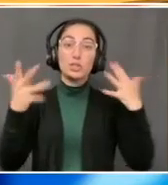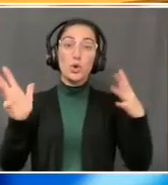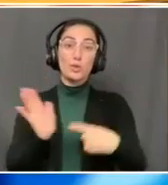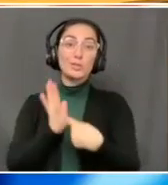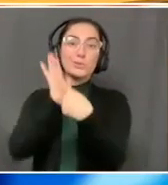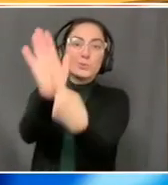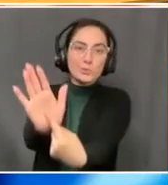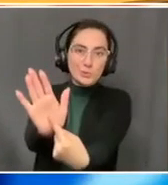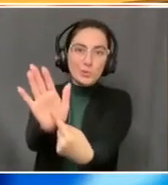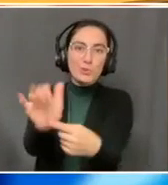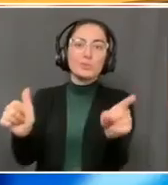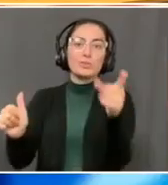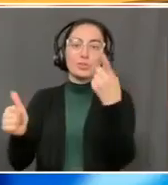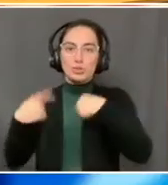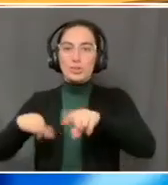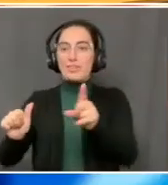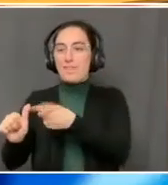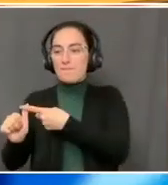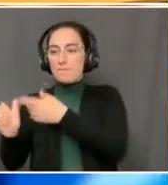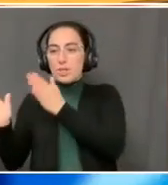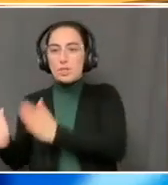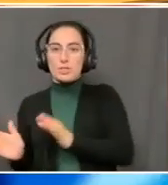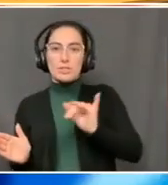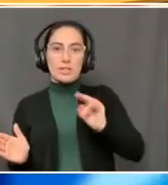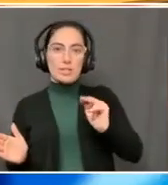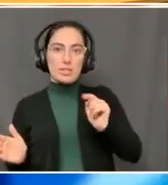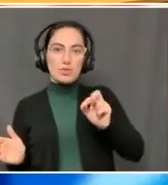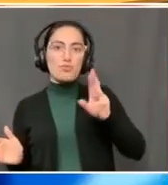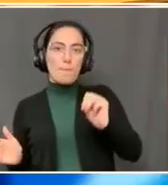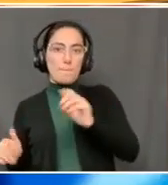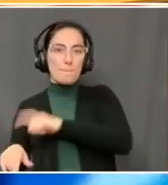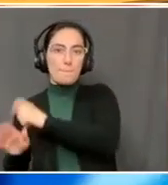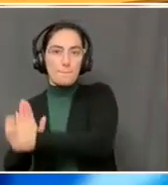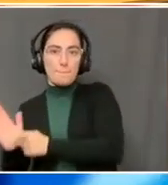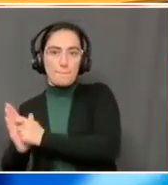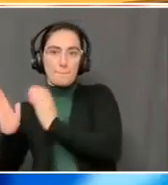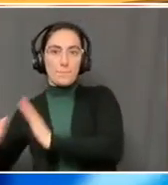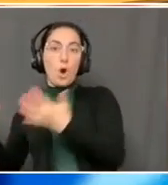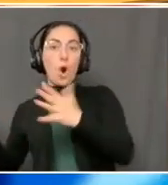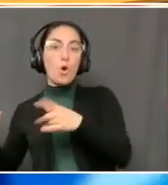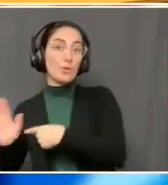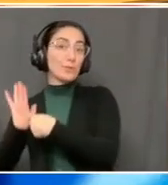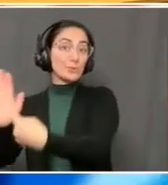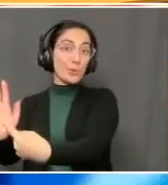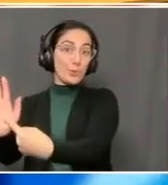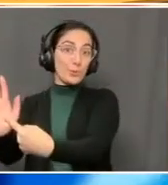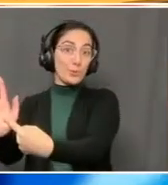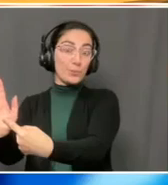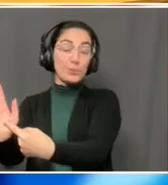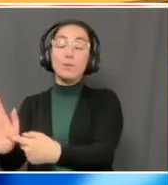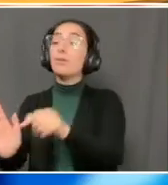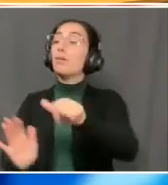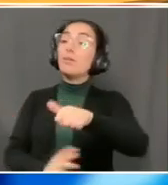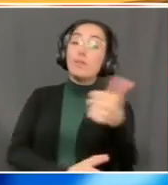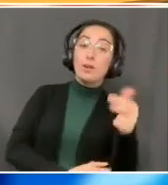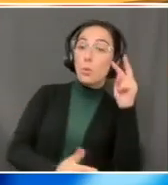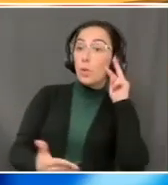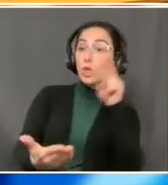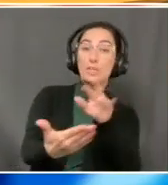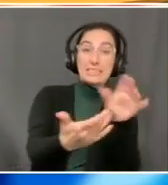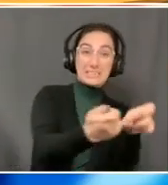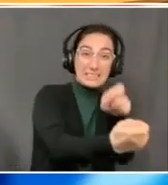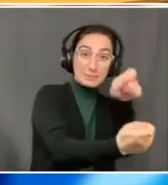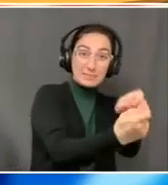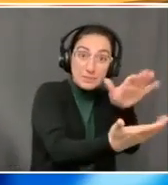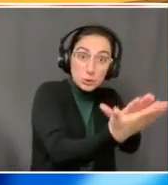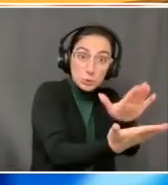first interim and then second interim. Another factor that's relevant is when we look just at the school portion of